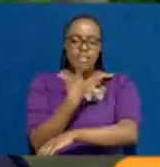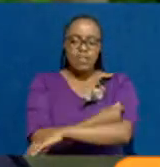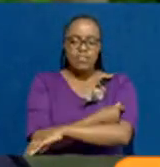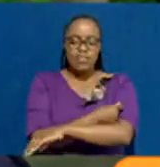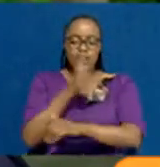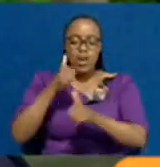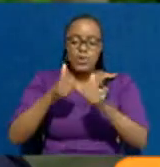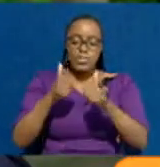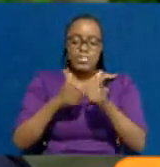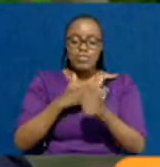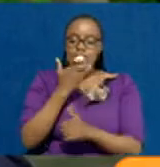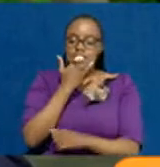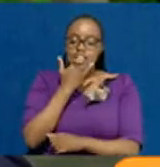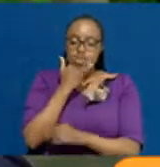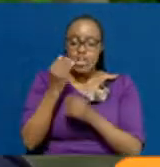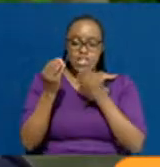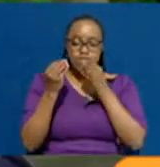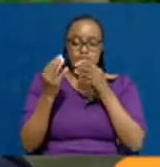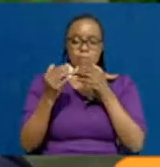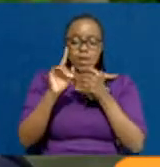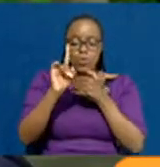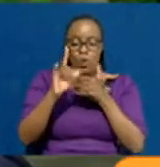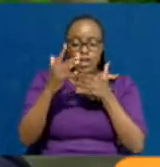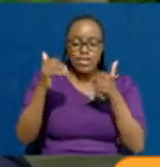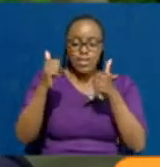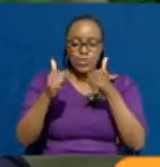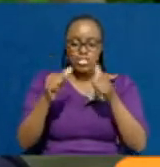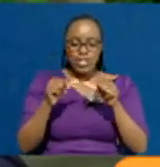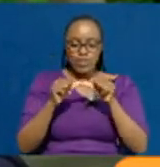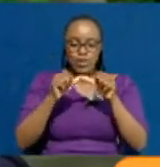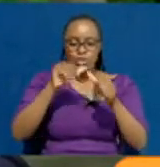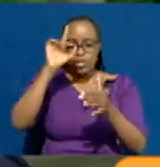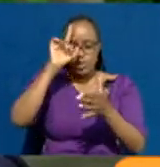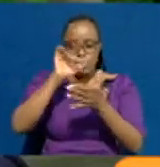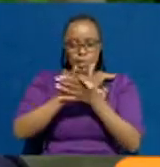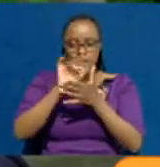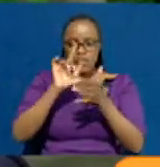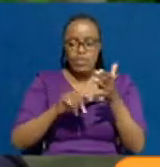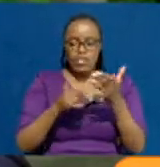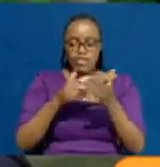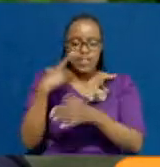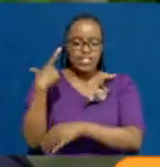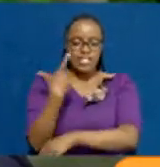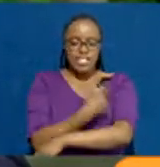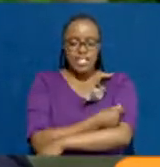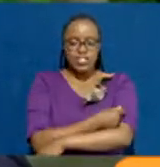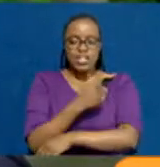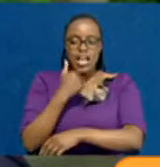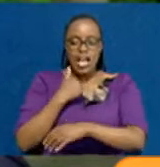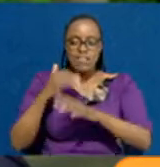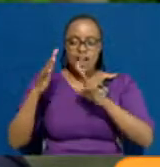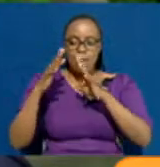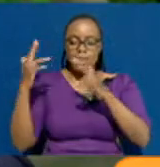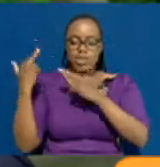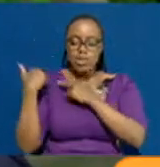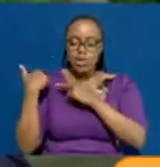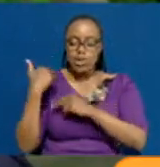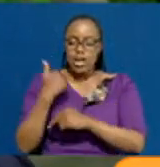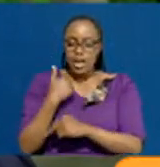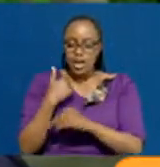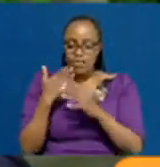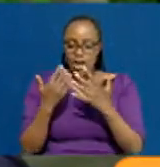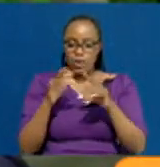which is a misconception. The one thing that I continue to believe is vaccination has really played a very big role